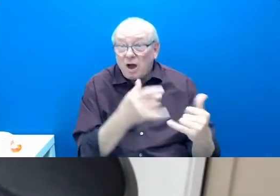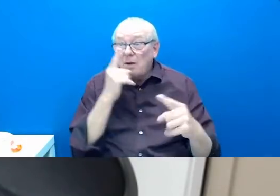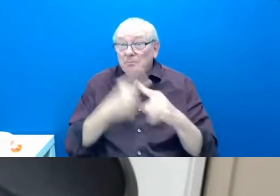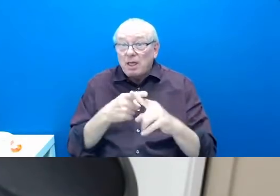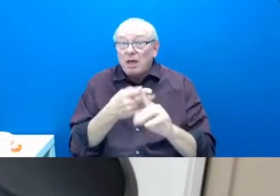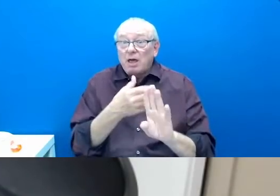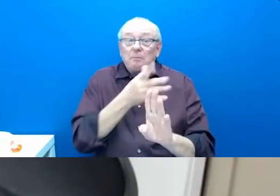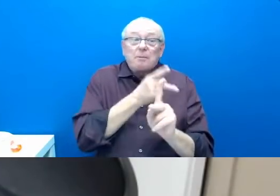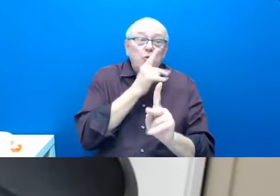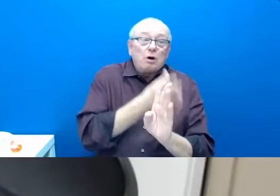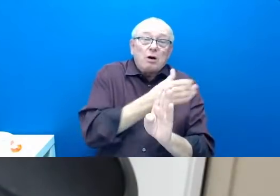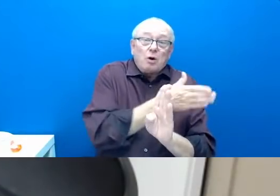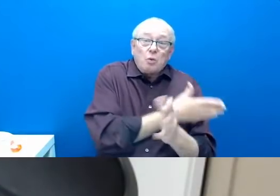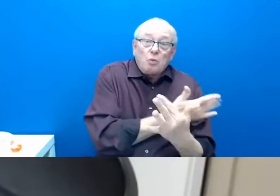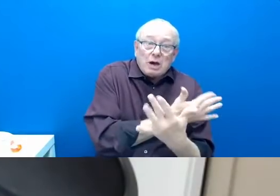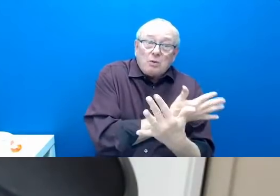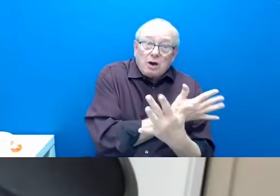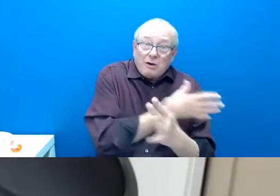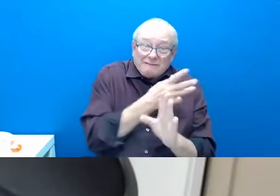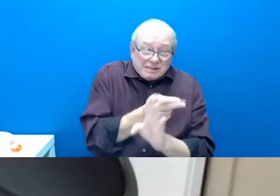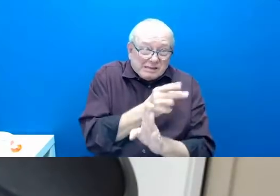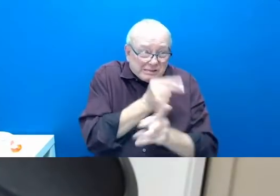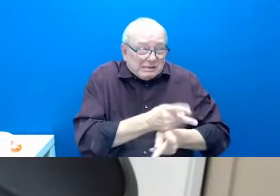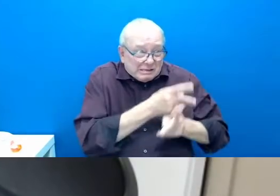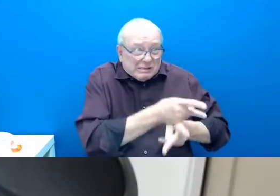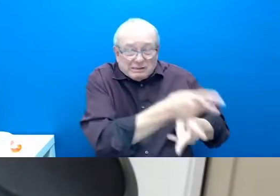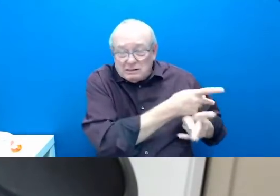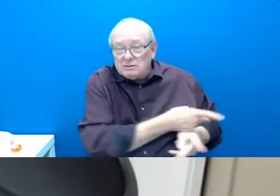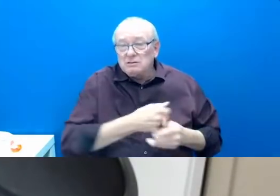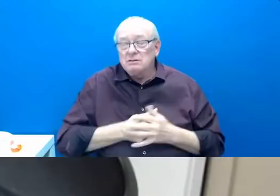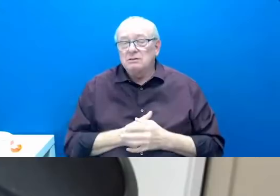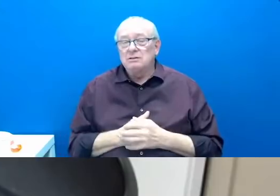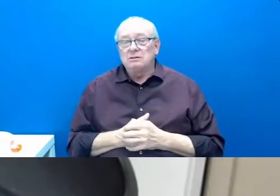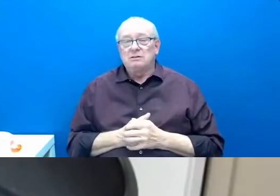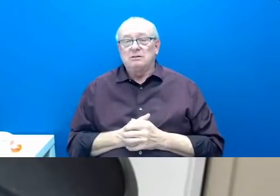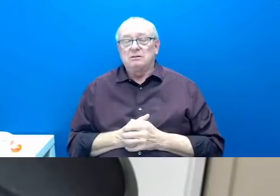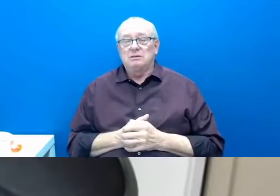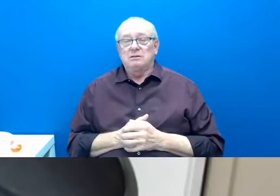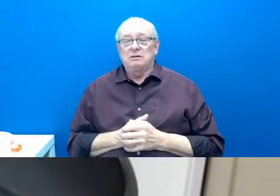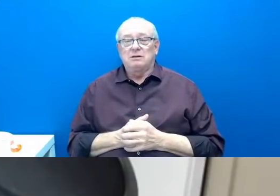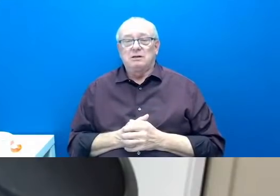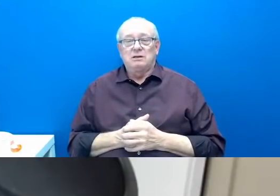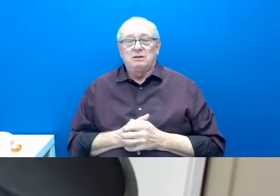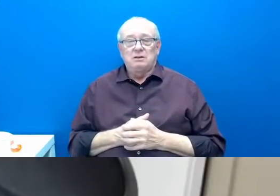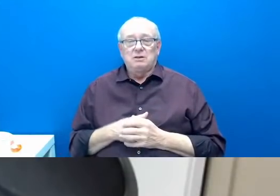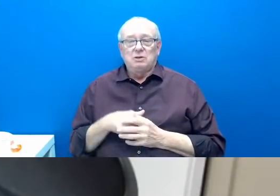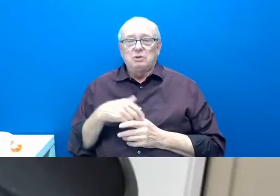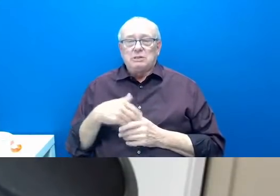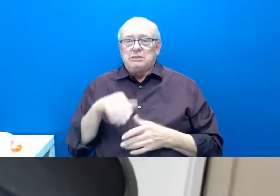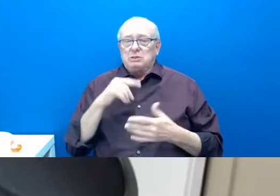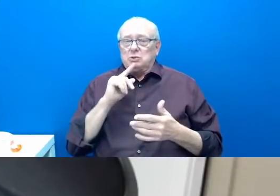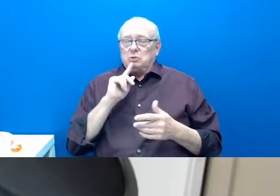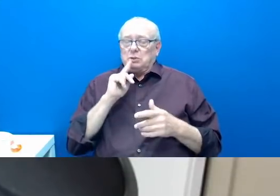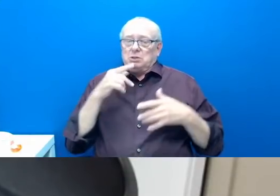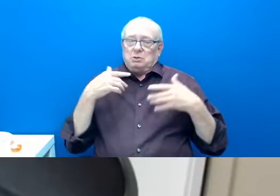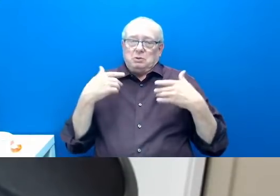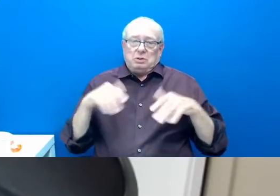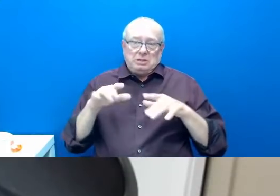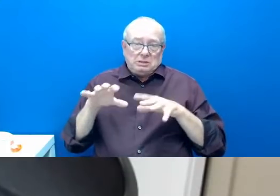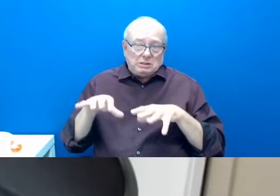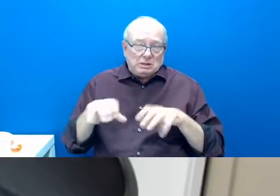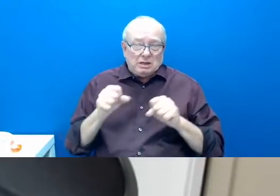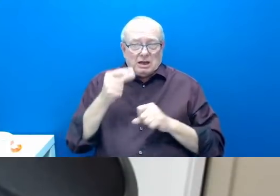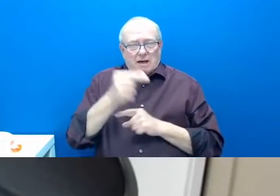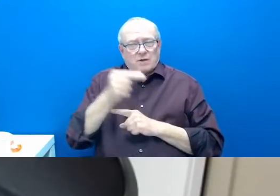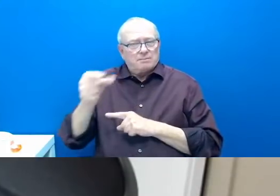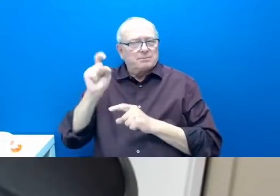also have been waiting for surgery that haven't been able to get in. And that's going to be the major undertaking that this government is